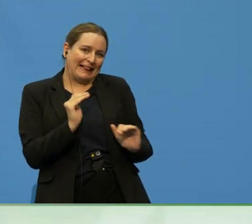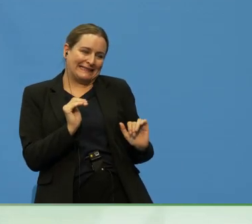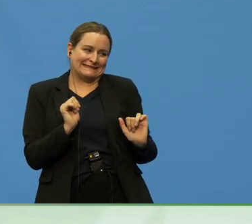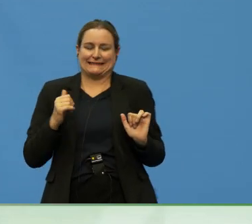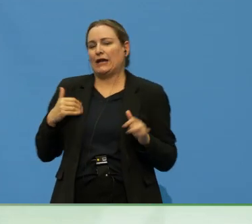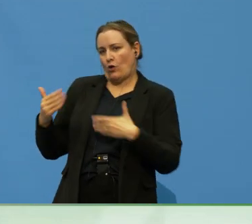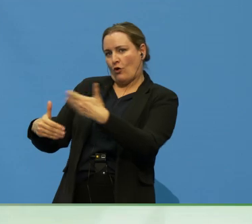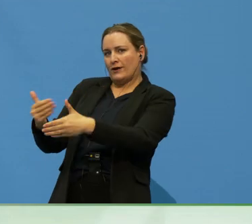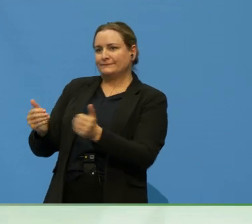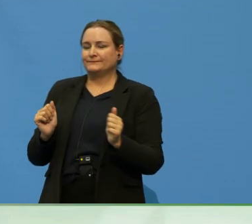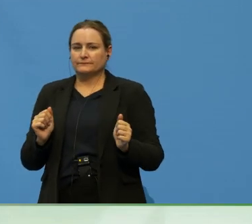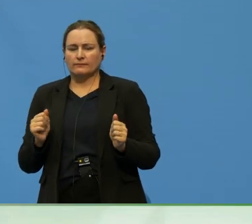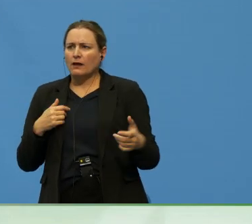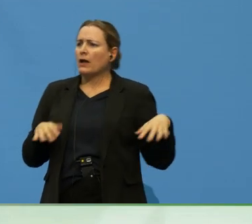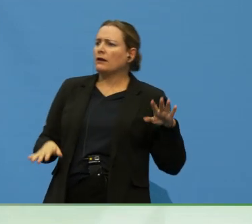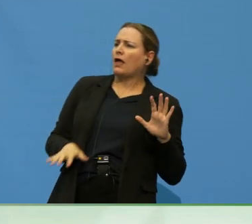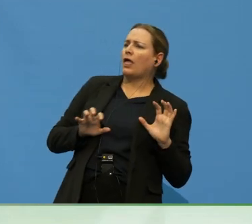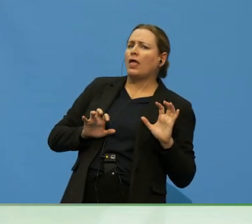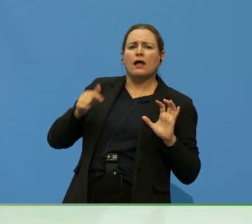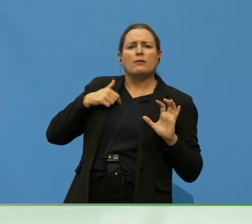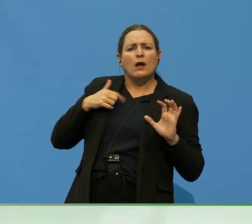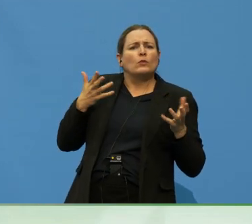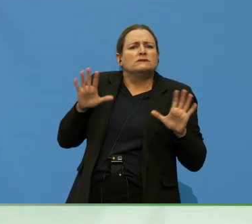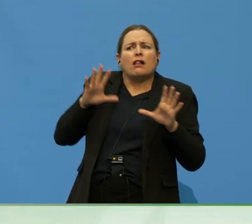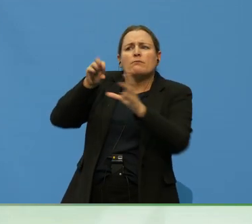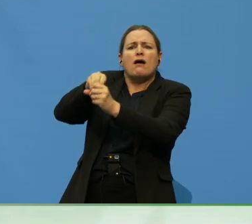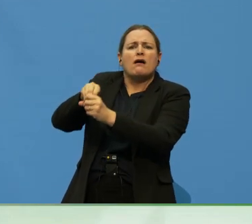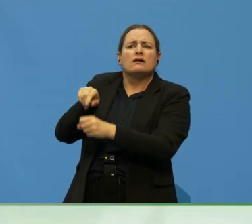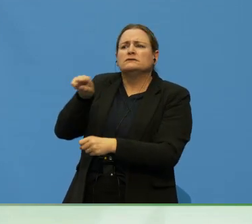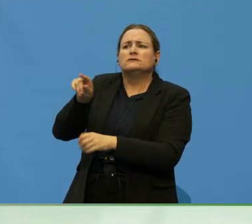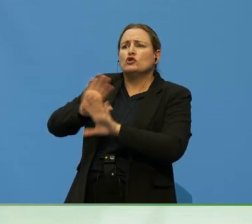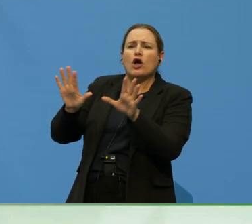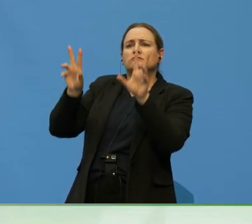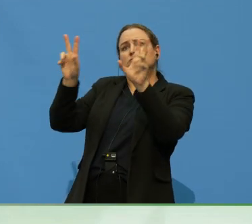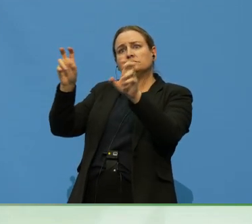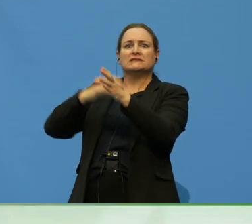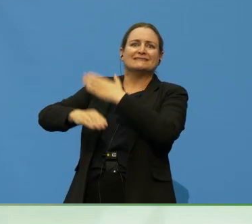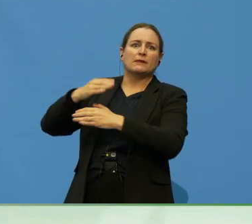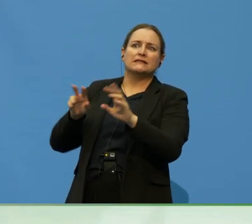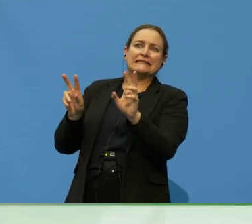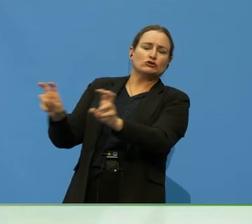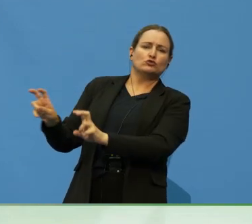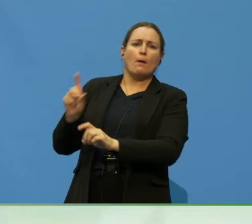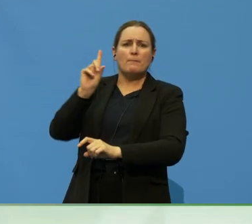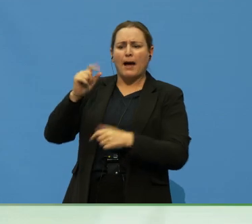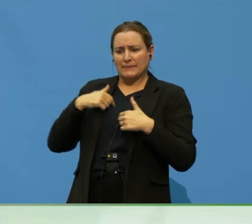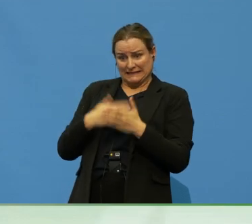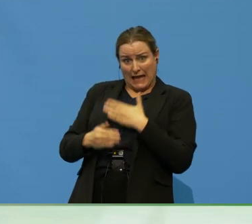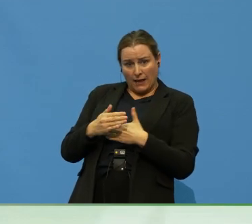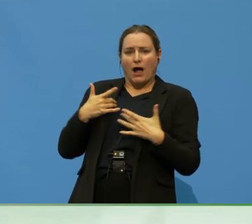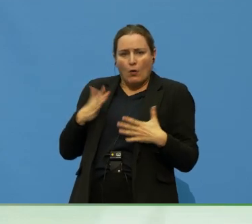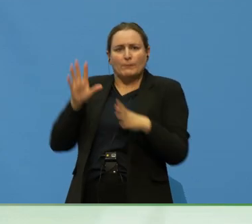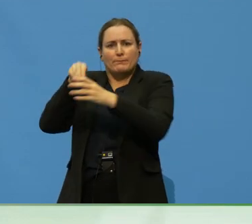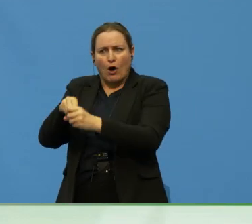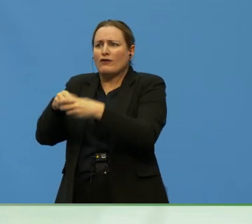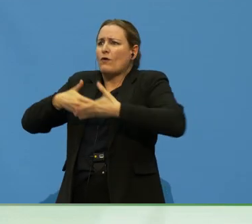to the table. And so kind of moving to nothing without us was a very symbolic and very loud and clear symbol